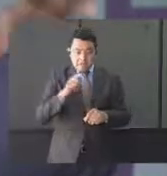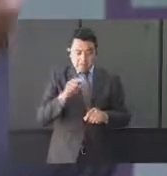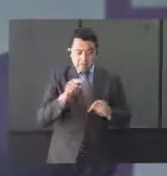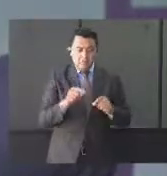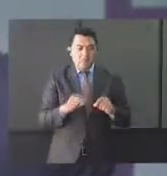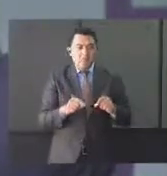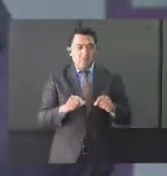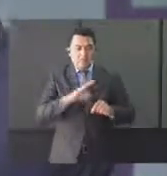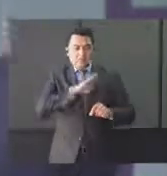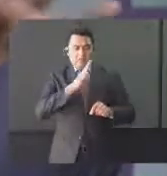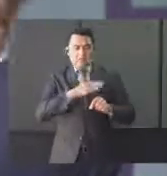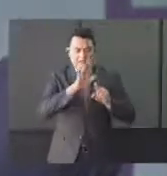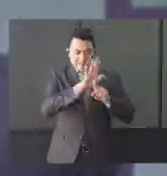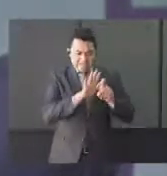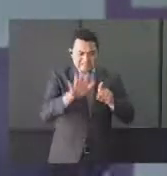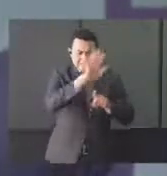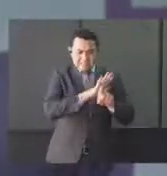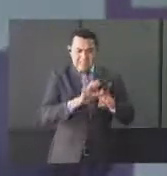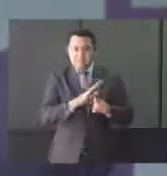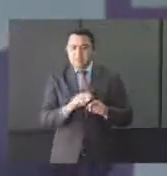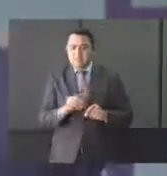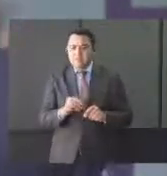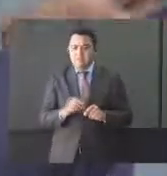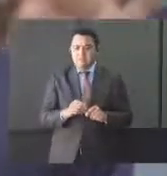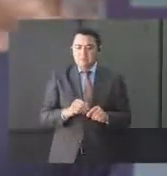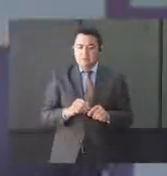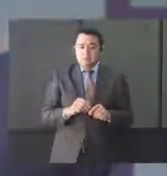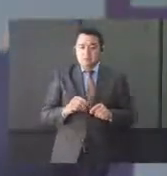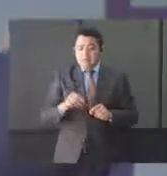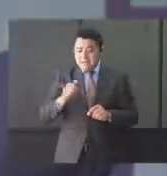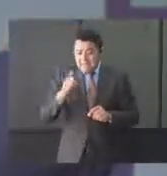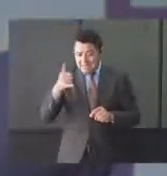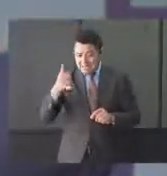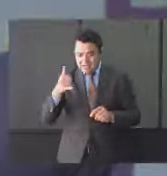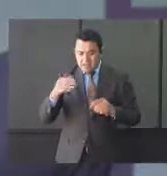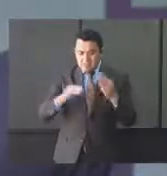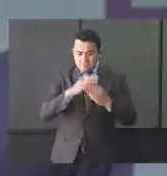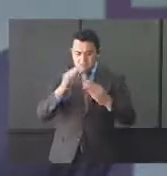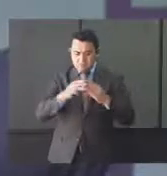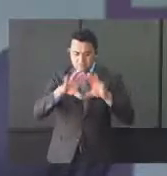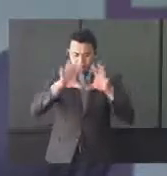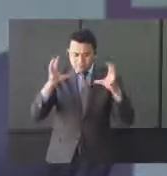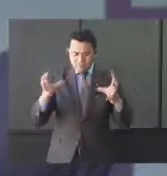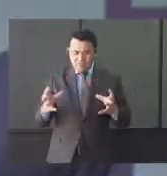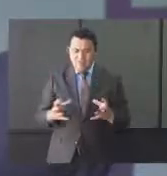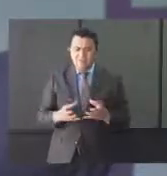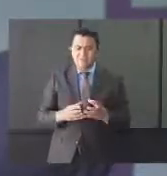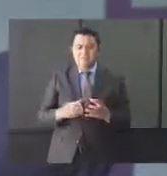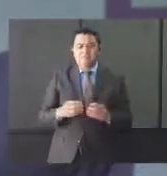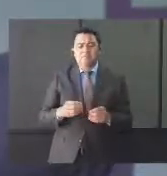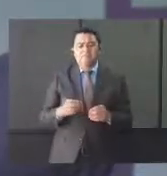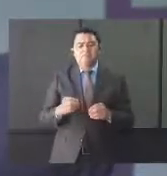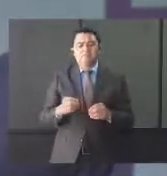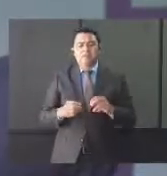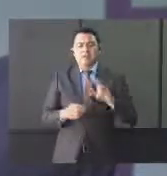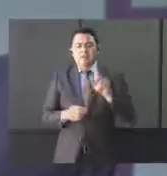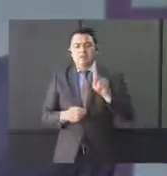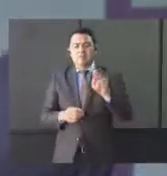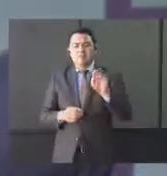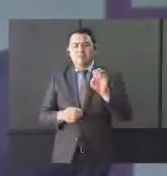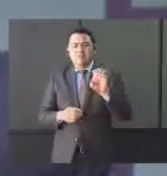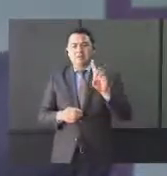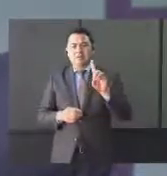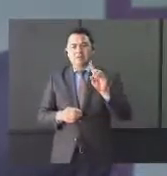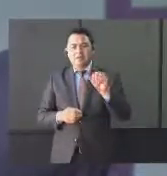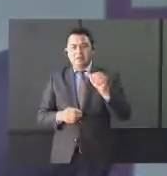region at the Junta de Extremadura and the 17 territories with some type